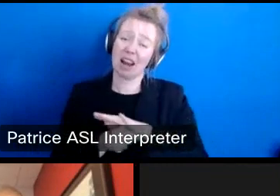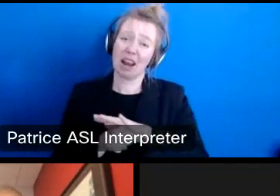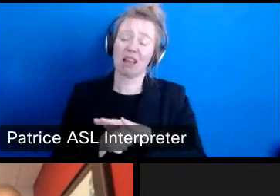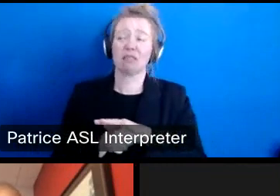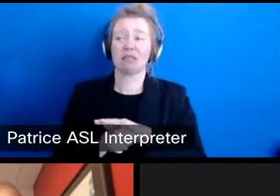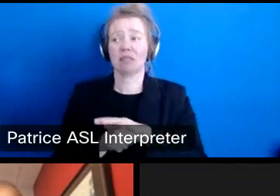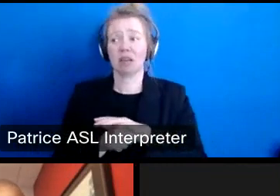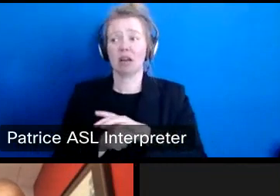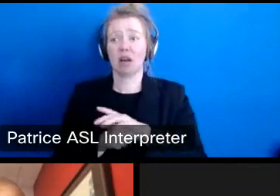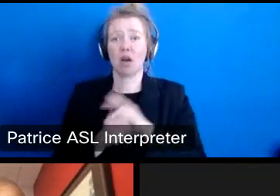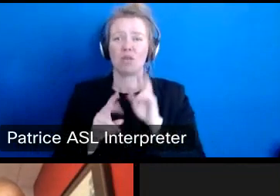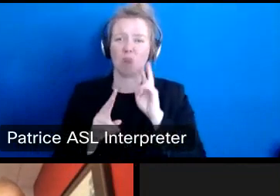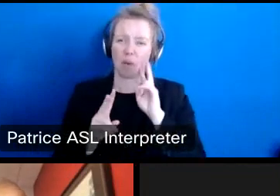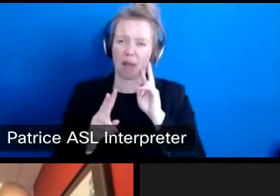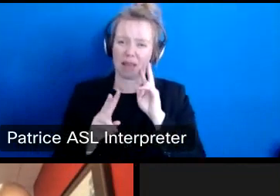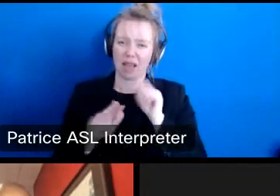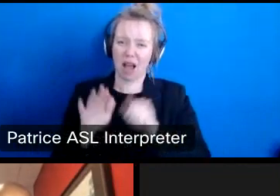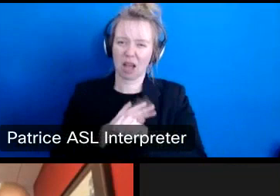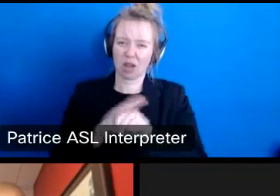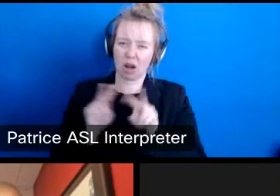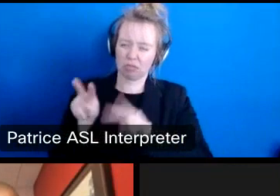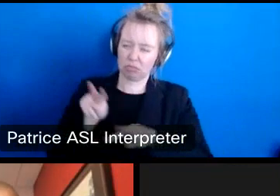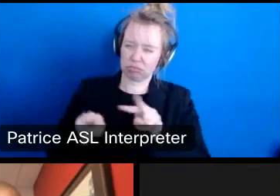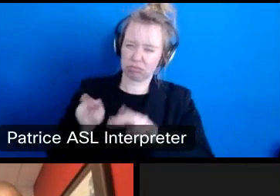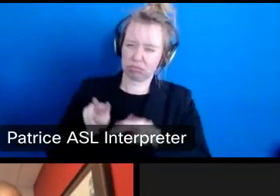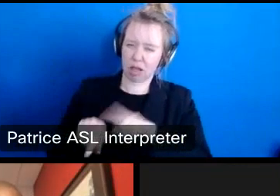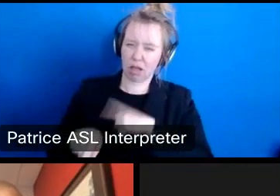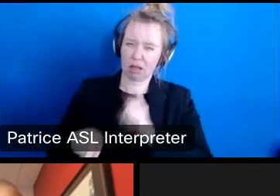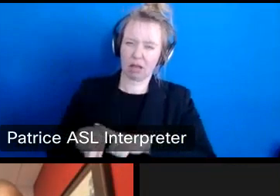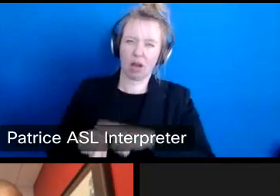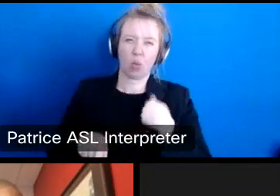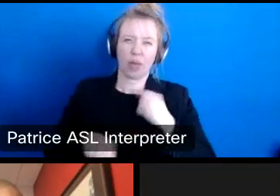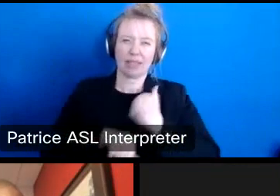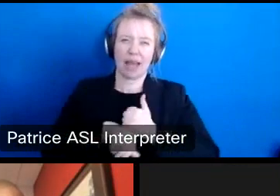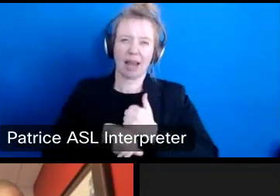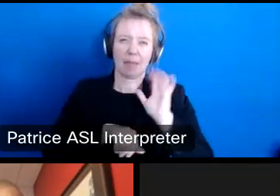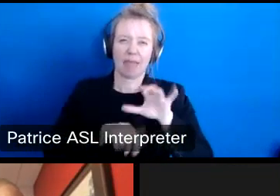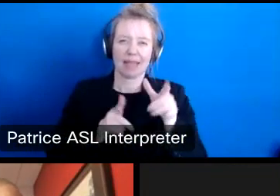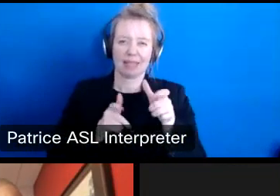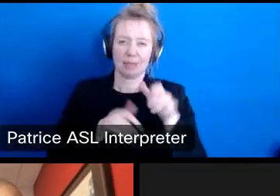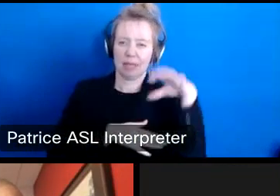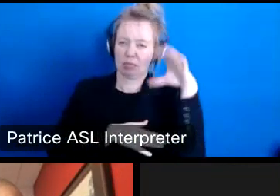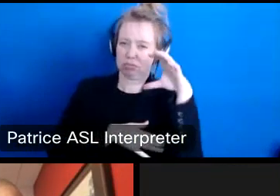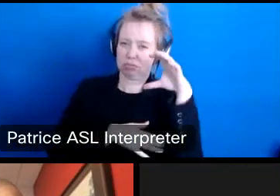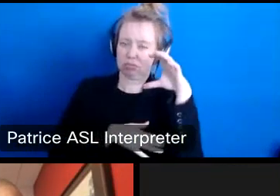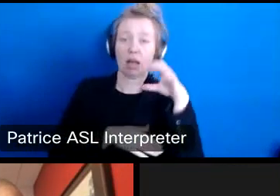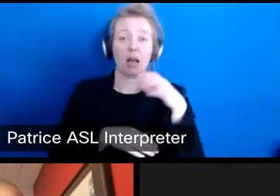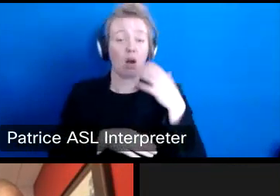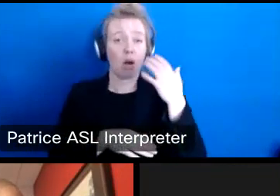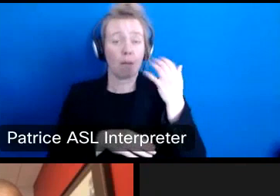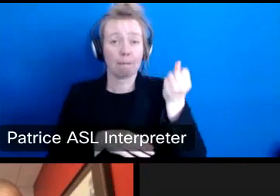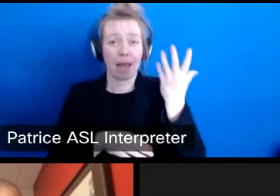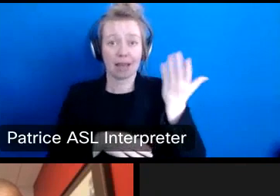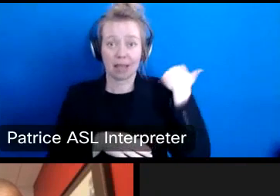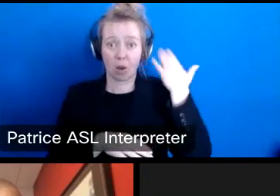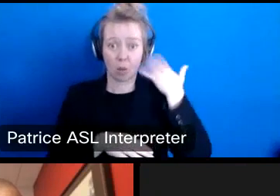been under scrutiny for many years now. Unfortunately, we put that speed camera in several years ago after a young person was ultimately